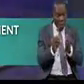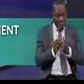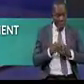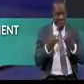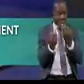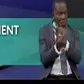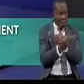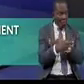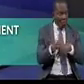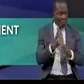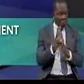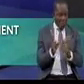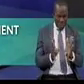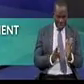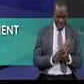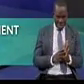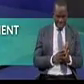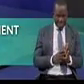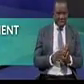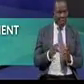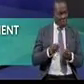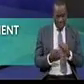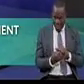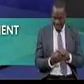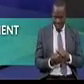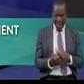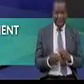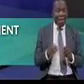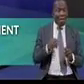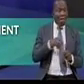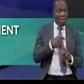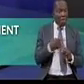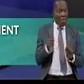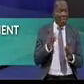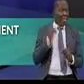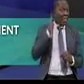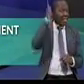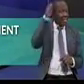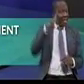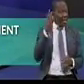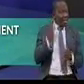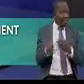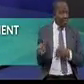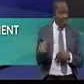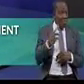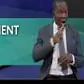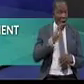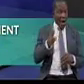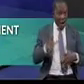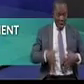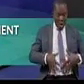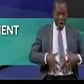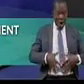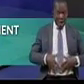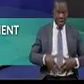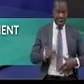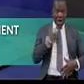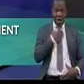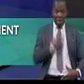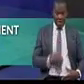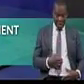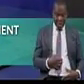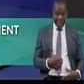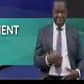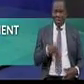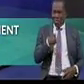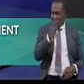you cannot say, mommy, can I have food? I'm out of the kitchen already. And the one I give